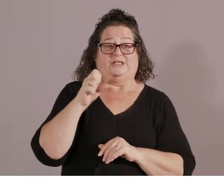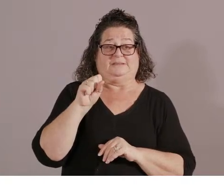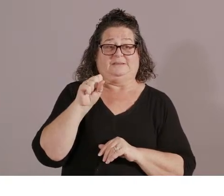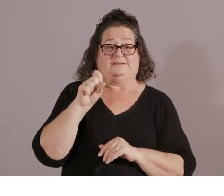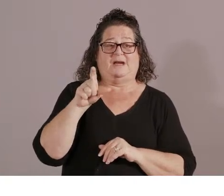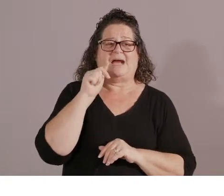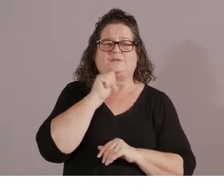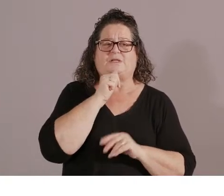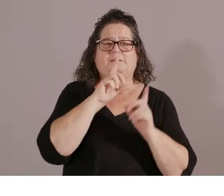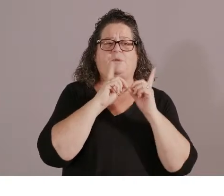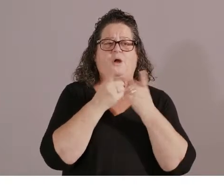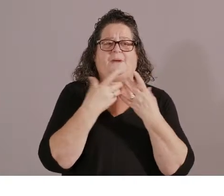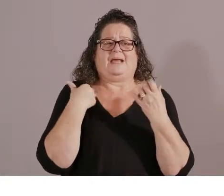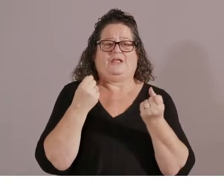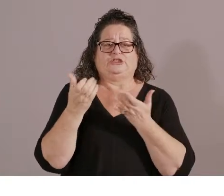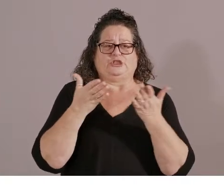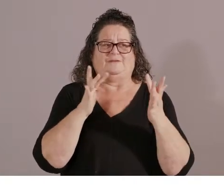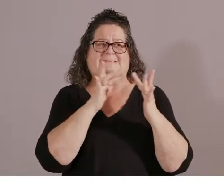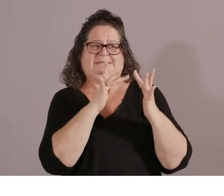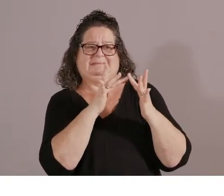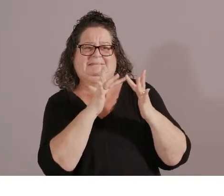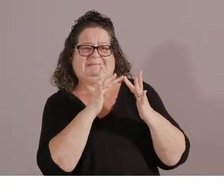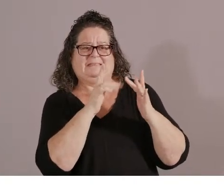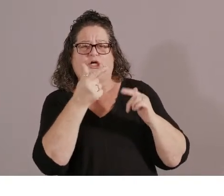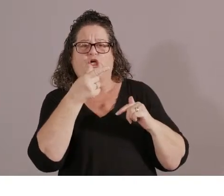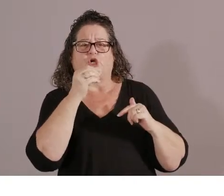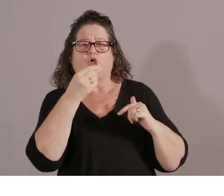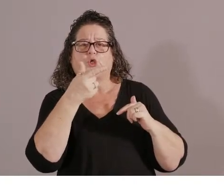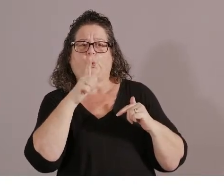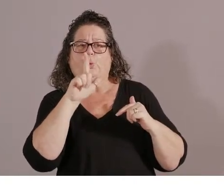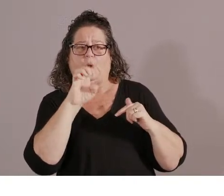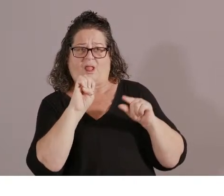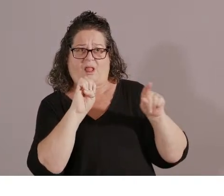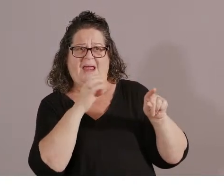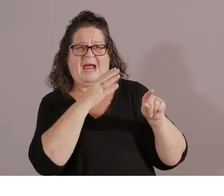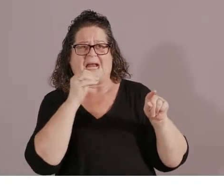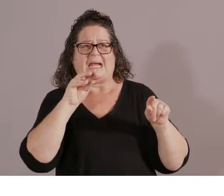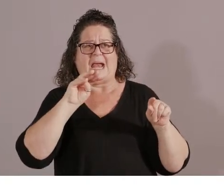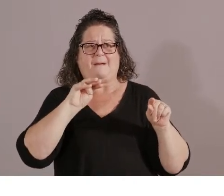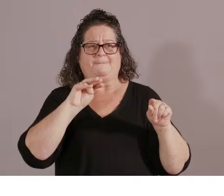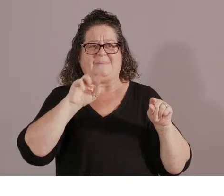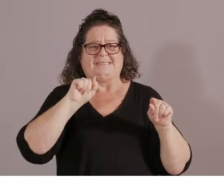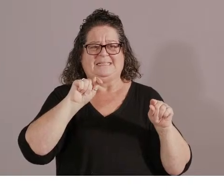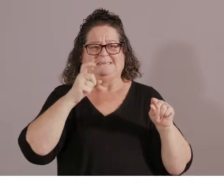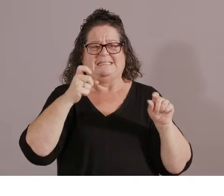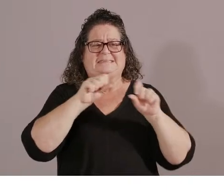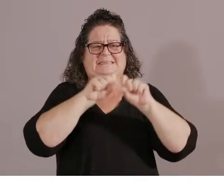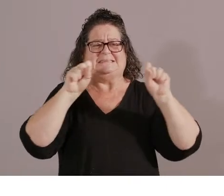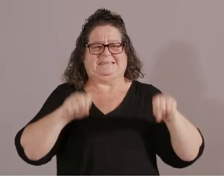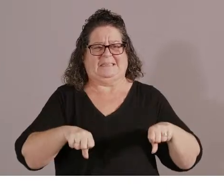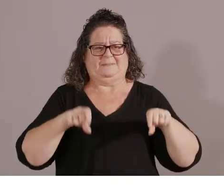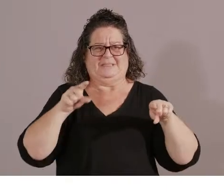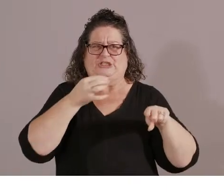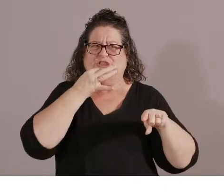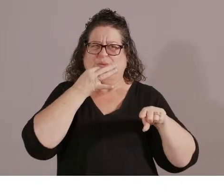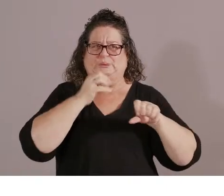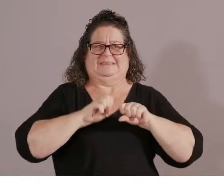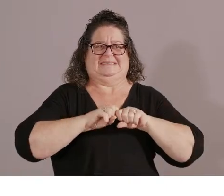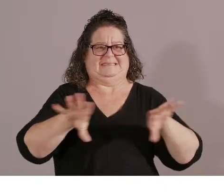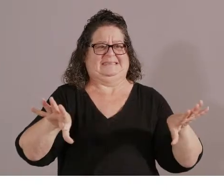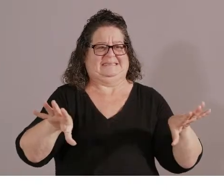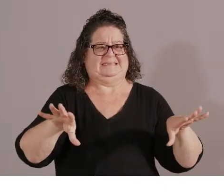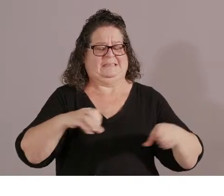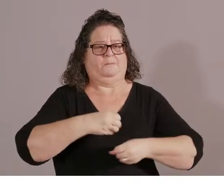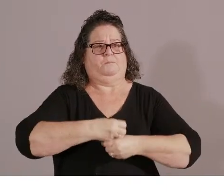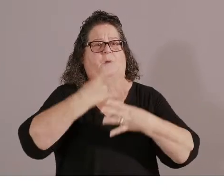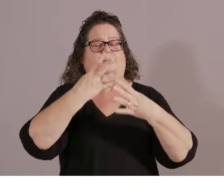this product. They were able to get it deployed in a very short amount of time. They